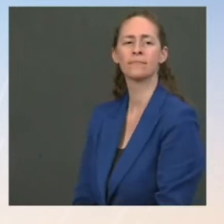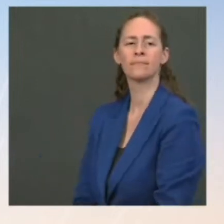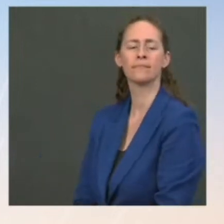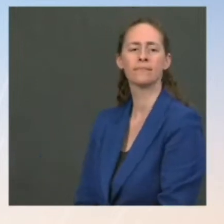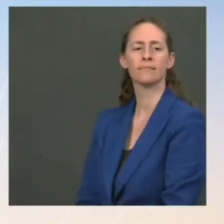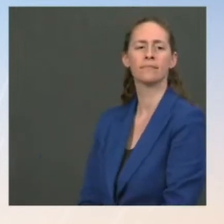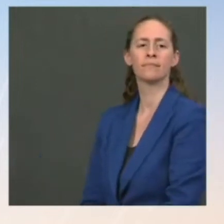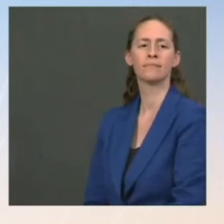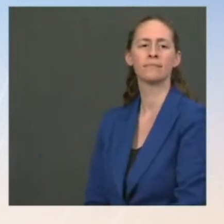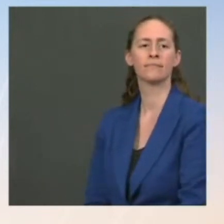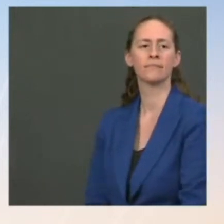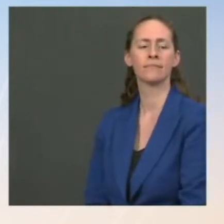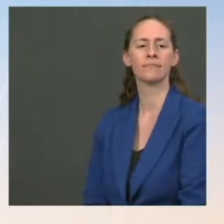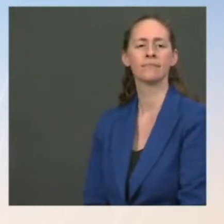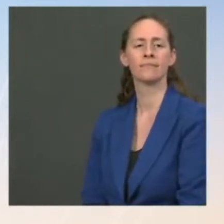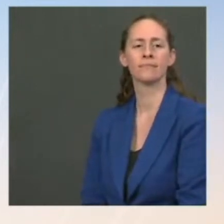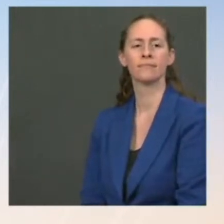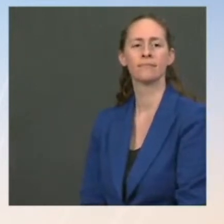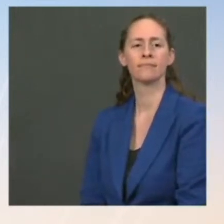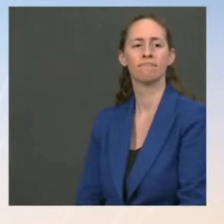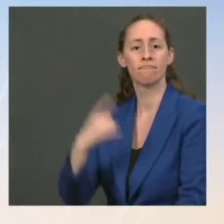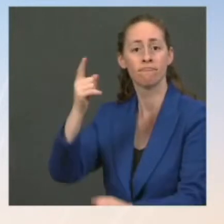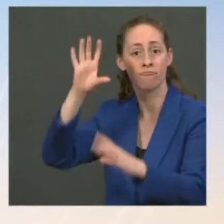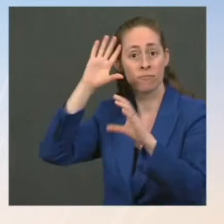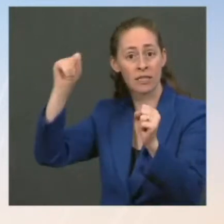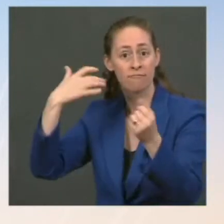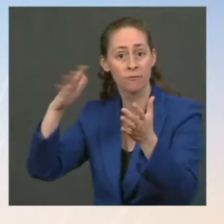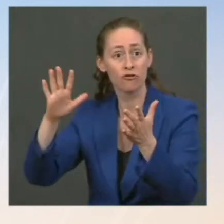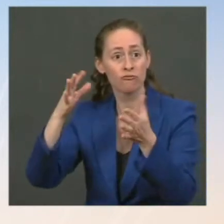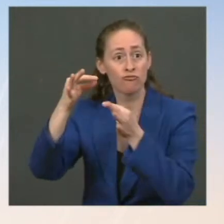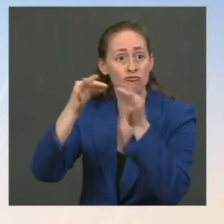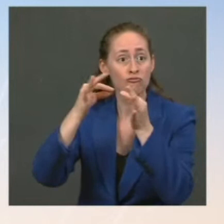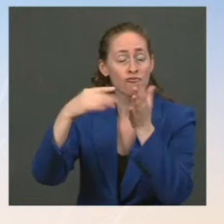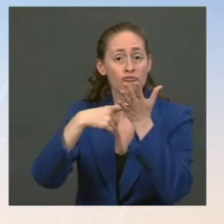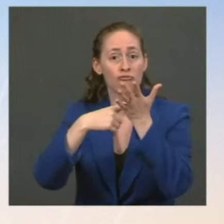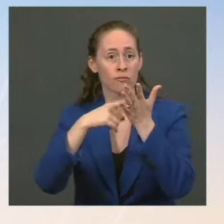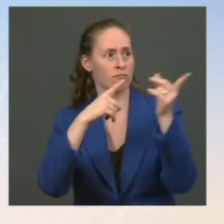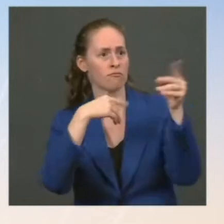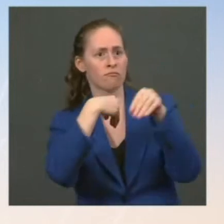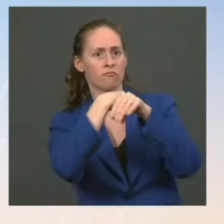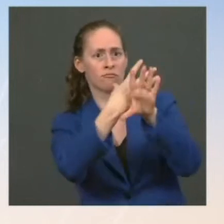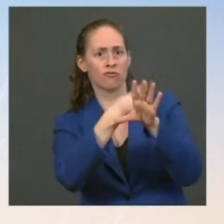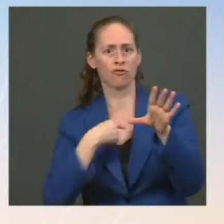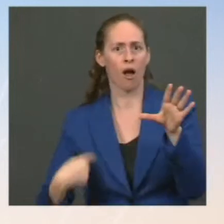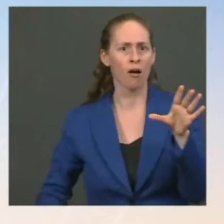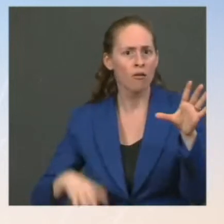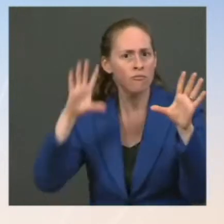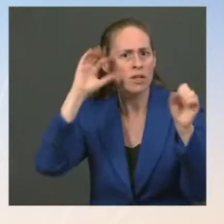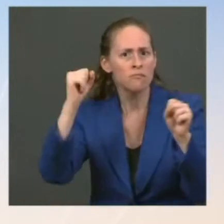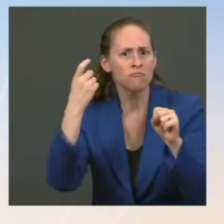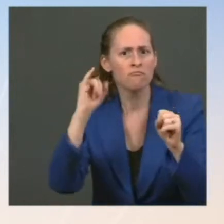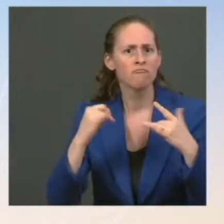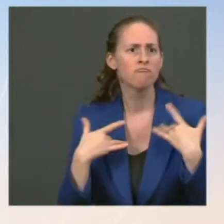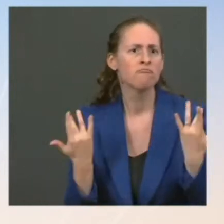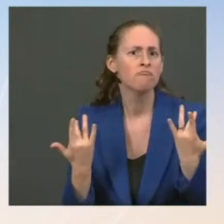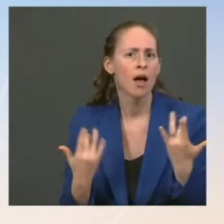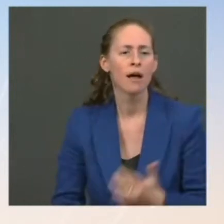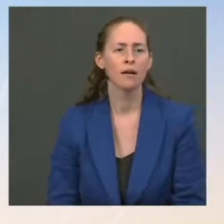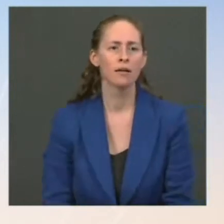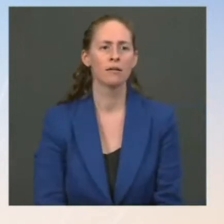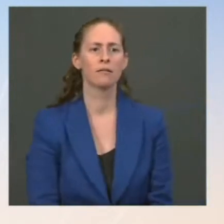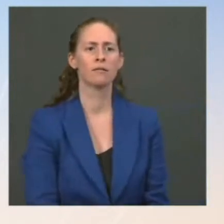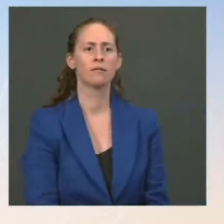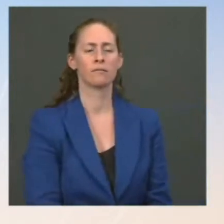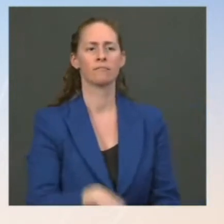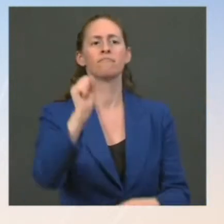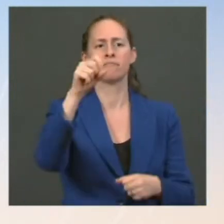call with President Xi? He raised the two individuals, the two Michaels, who have been released. Very positive news.